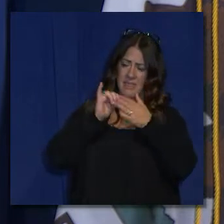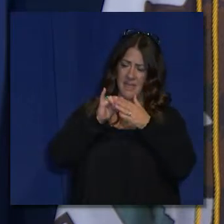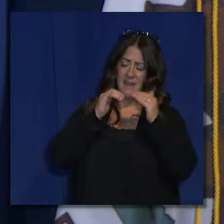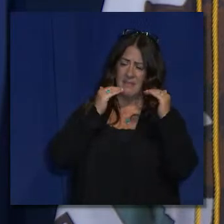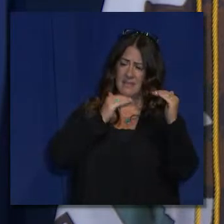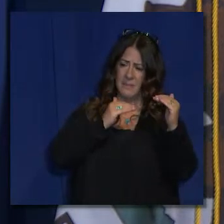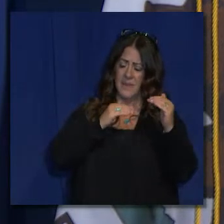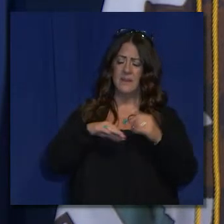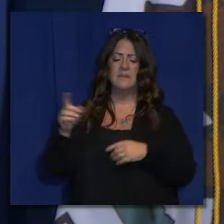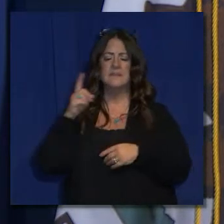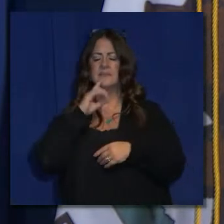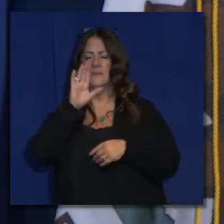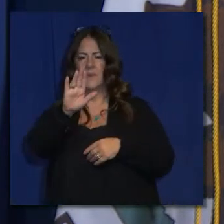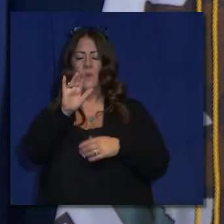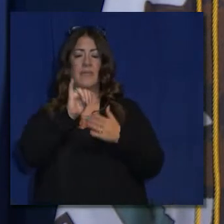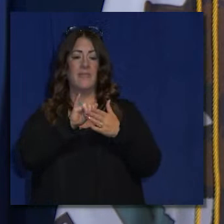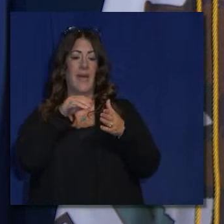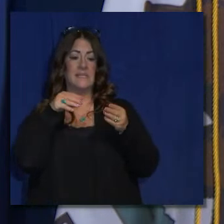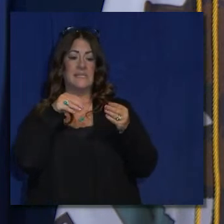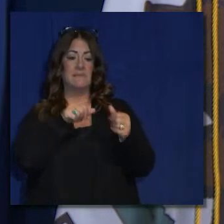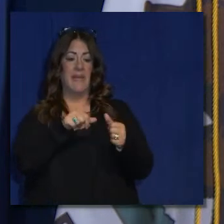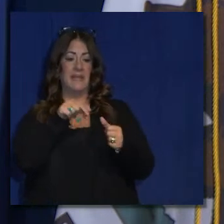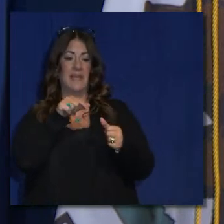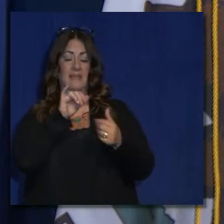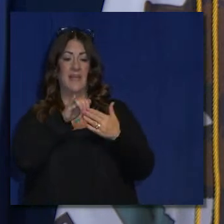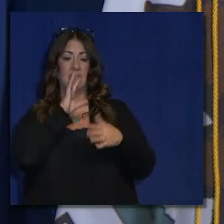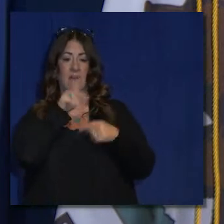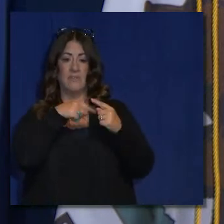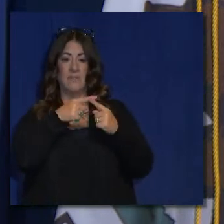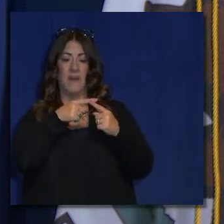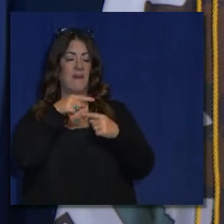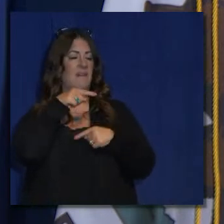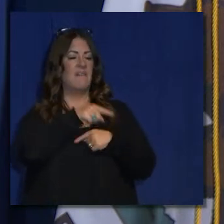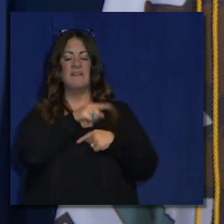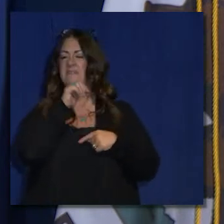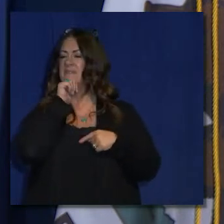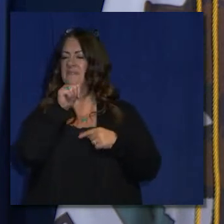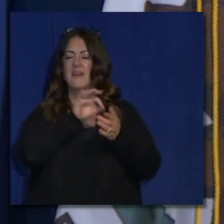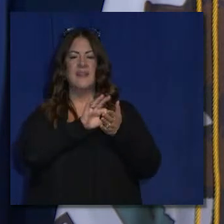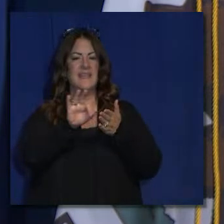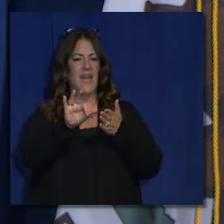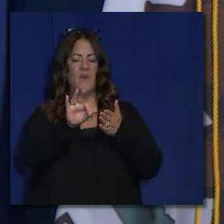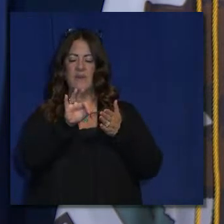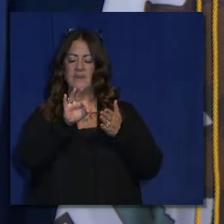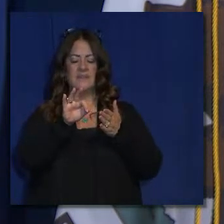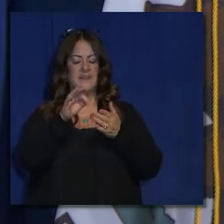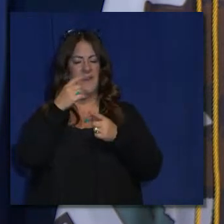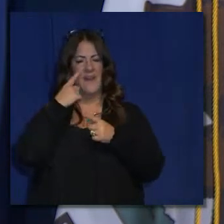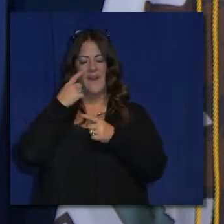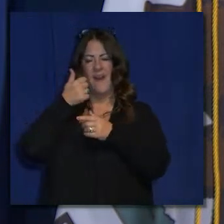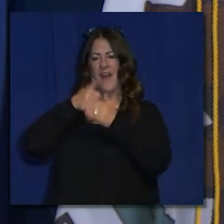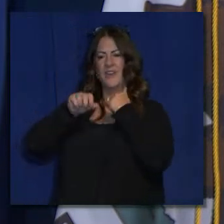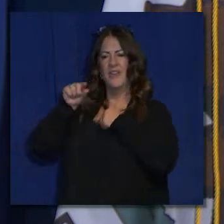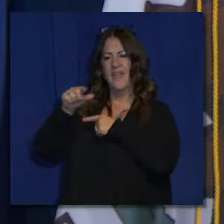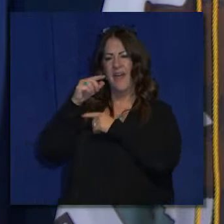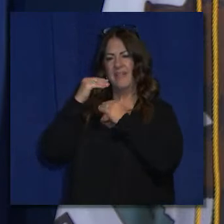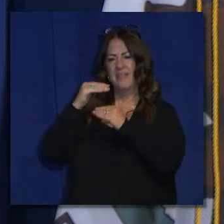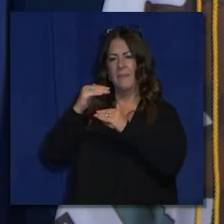that spending does not count against the limit. It's excluded from the limit. Okay,